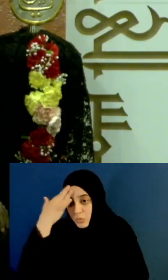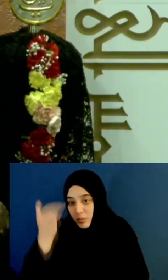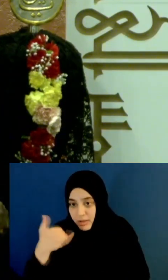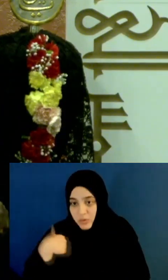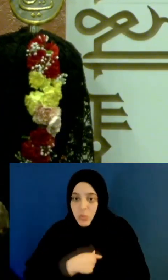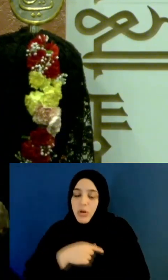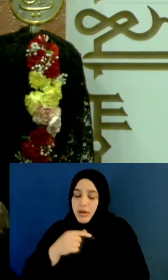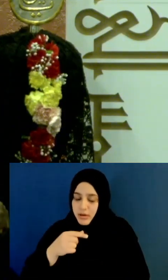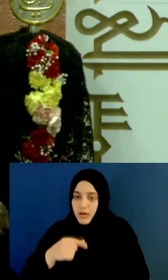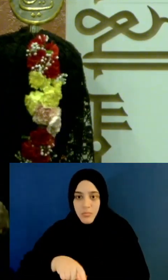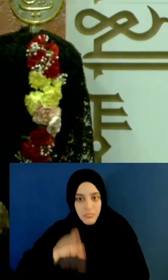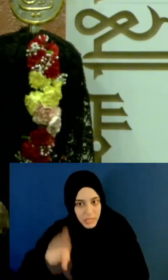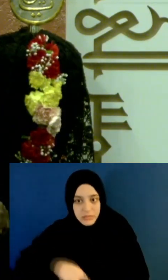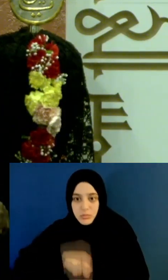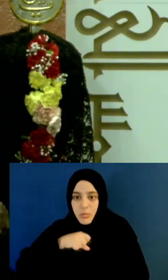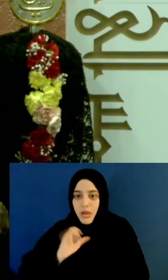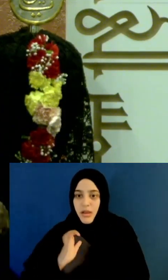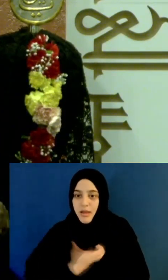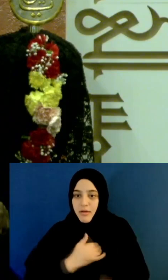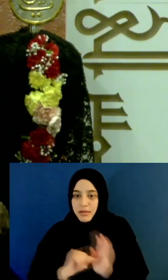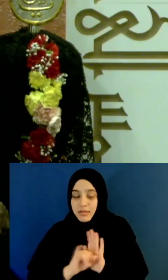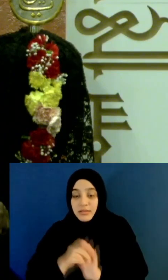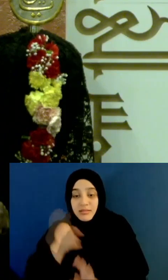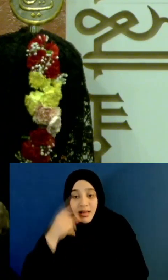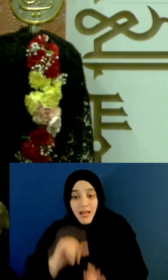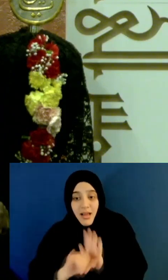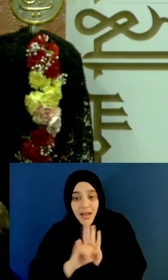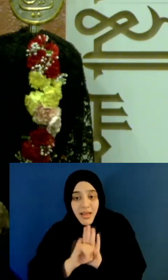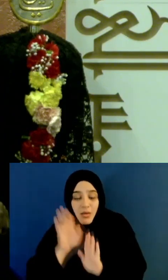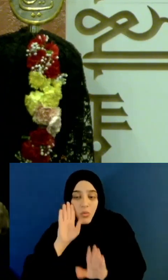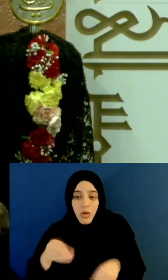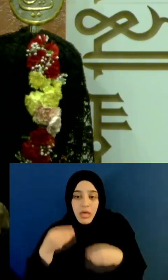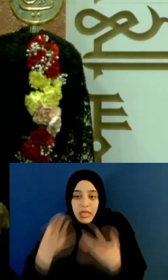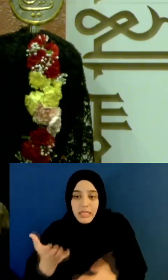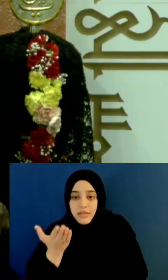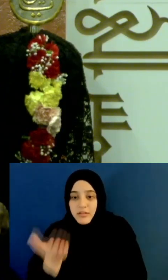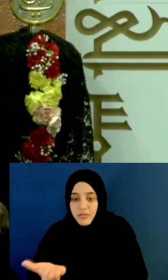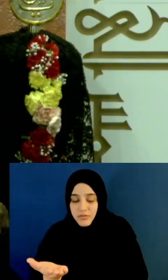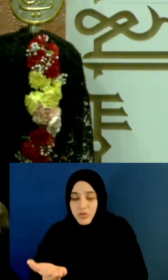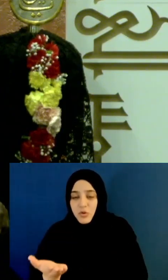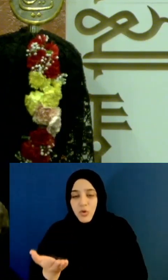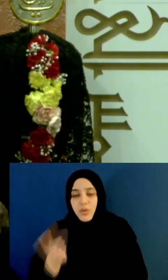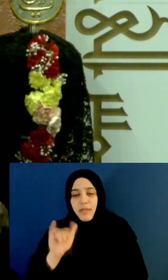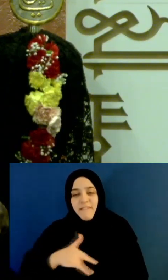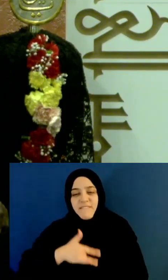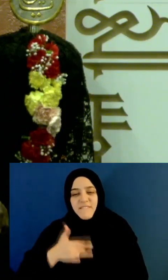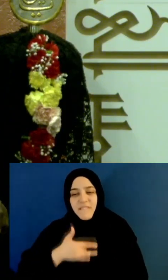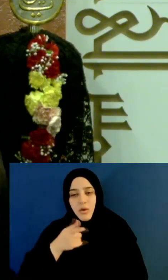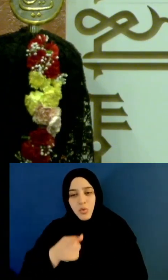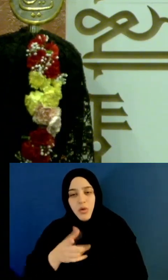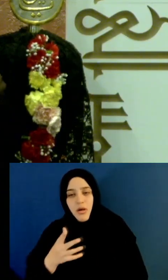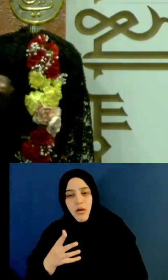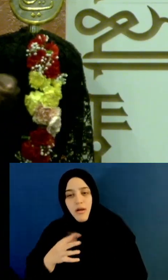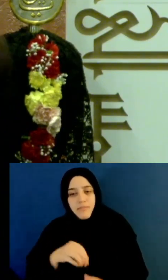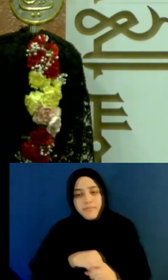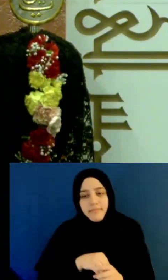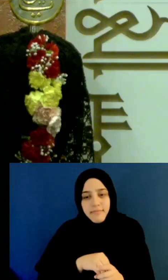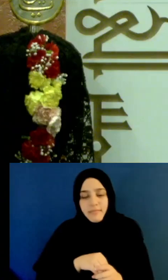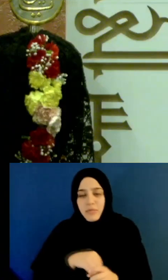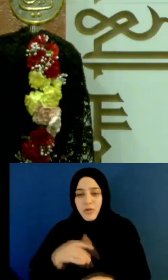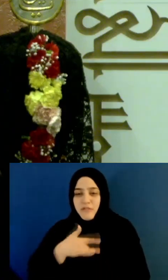is that it gives us that sense of belonging. I belong